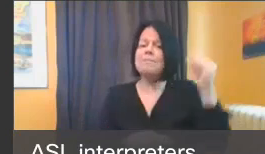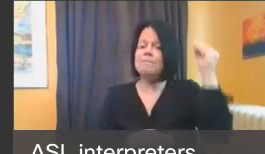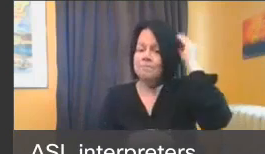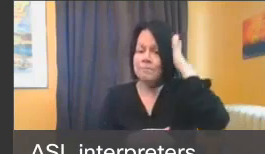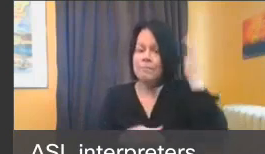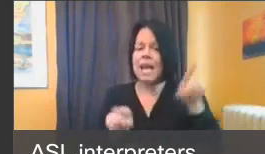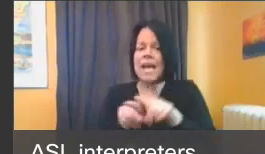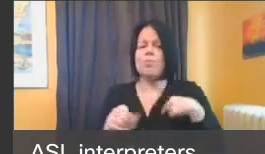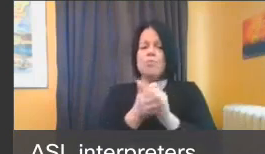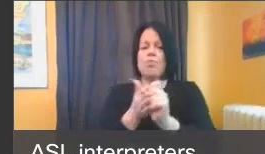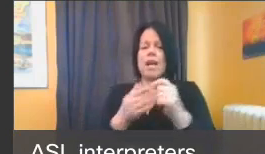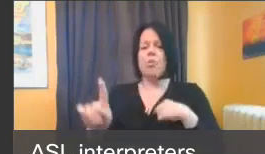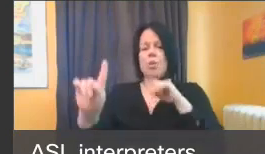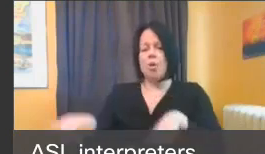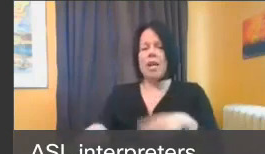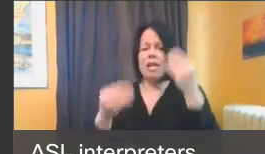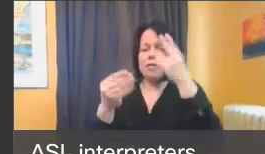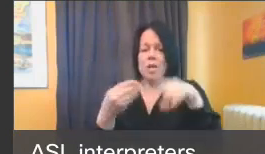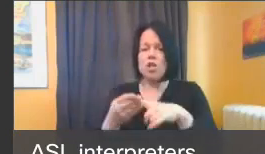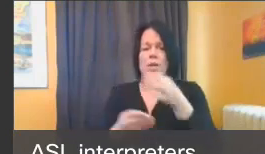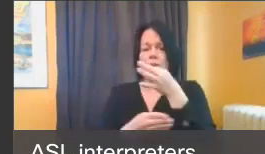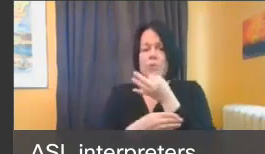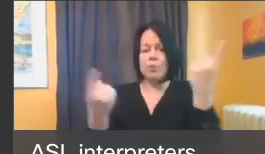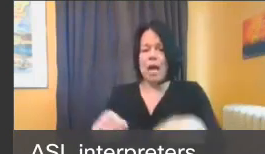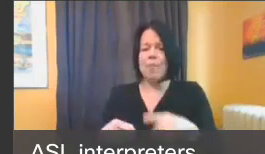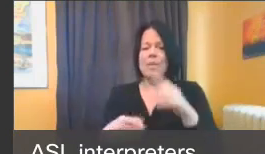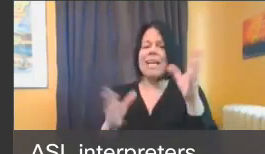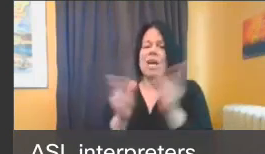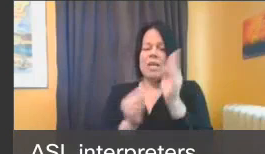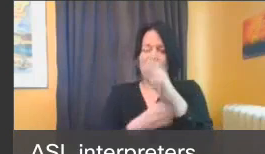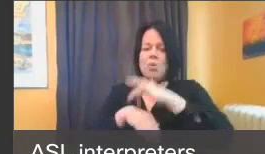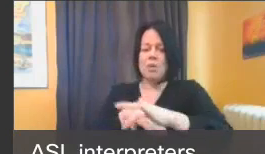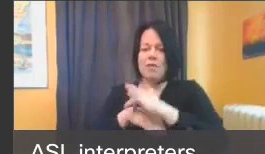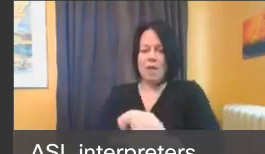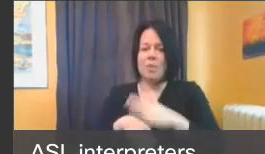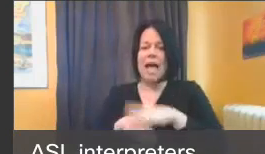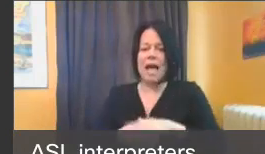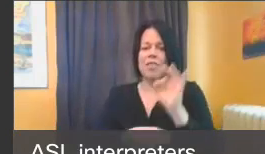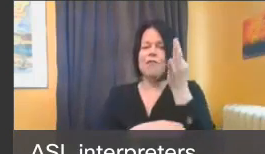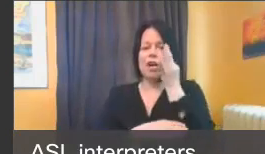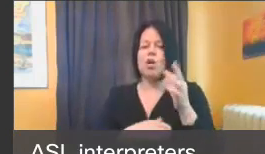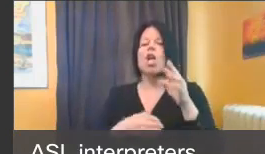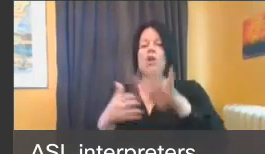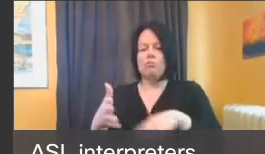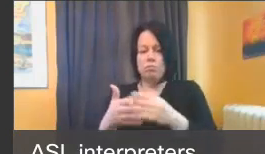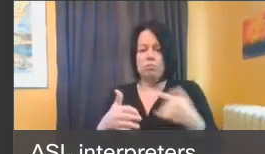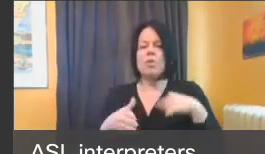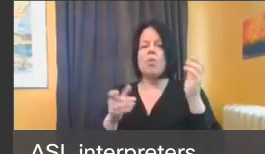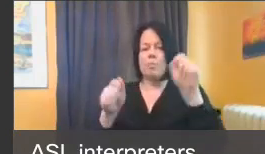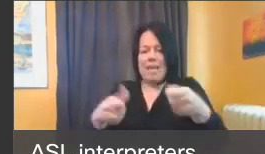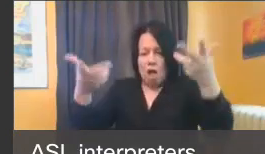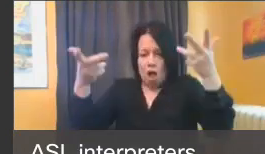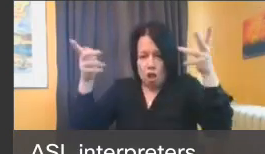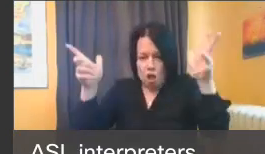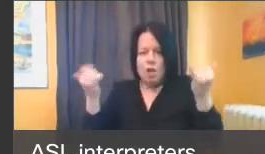report, and information on upcoming meetings will be available in the Federal Register. And we will adjourn for today's